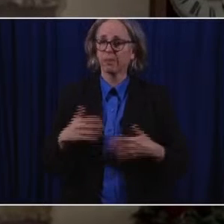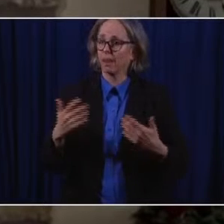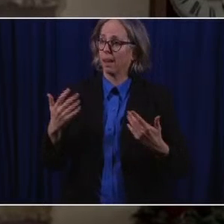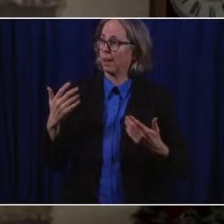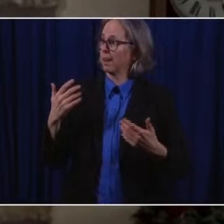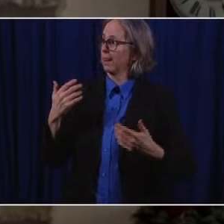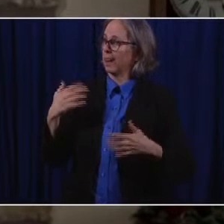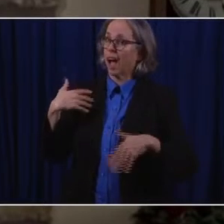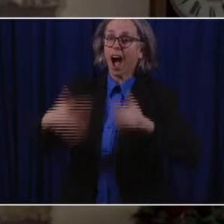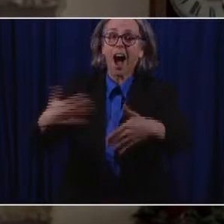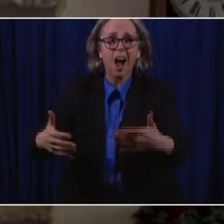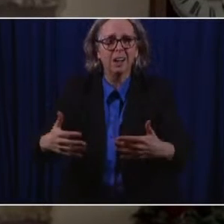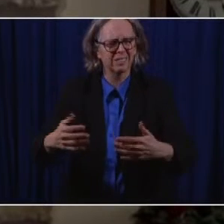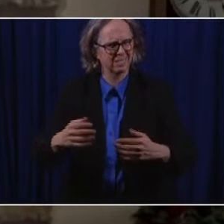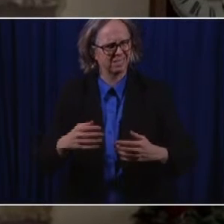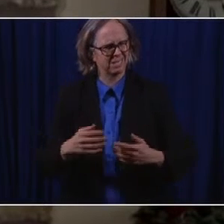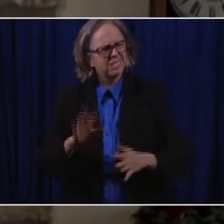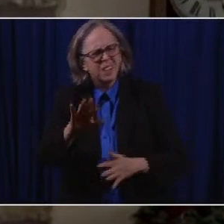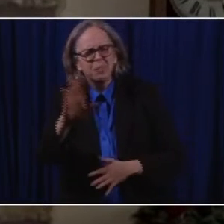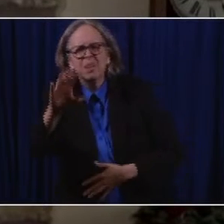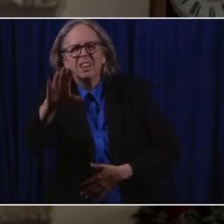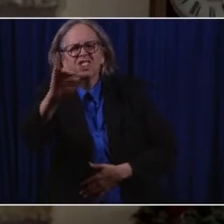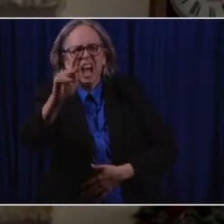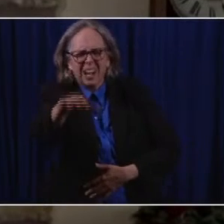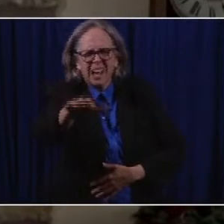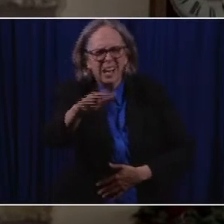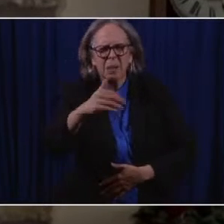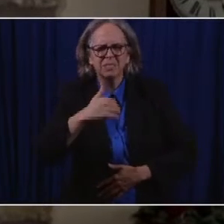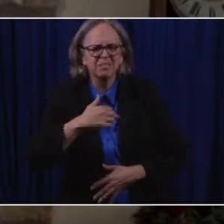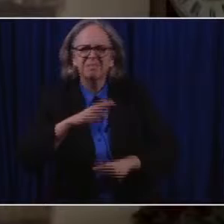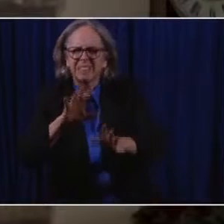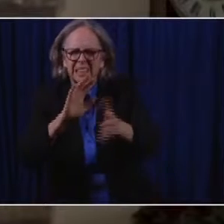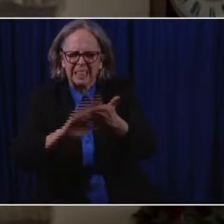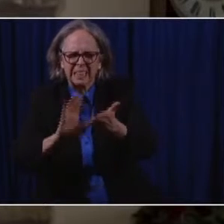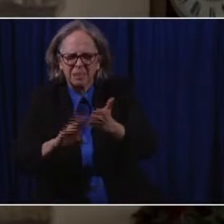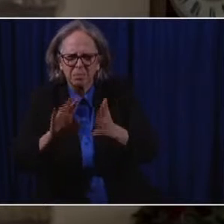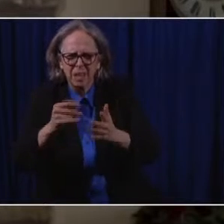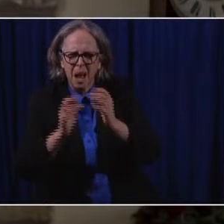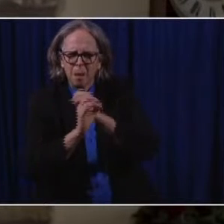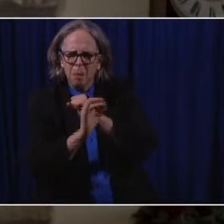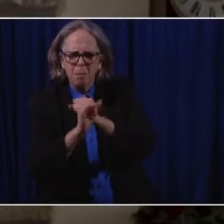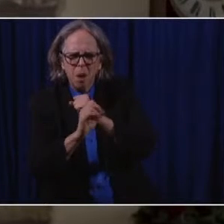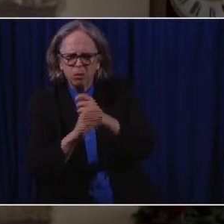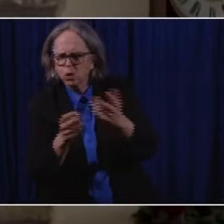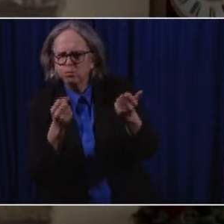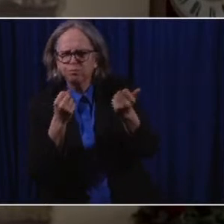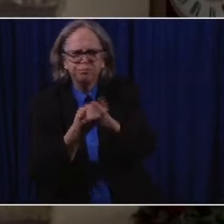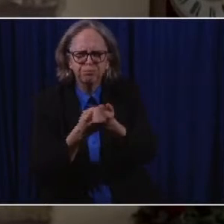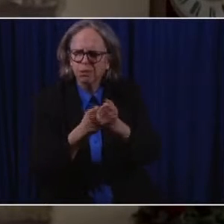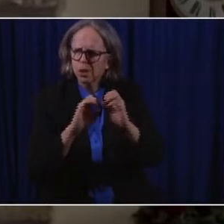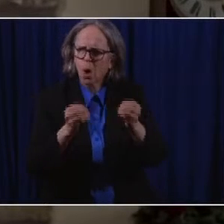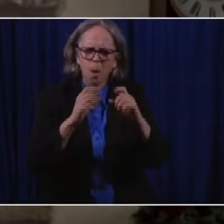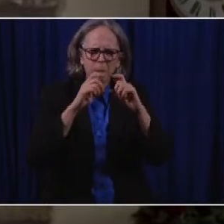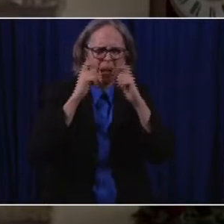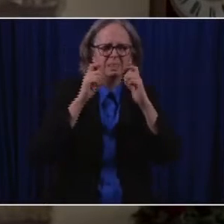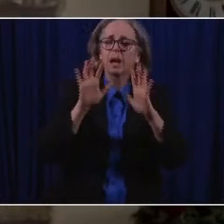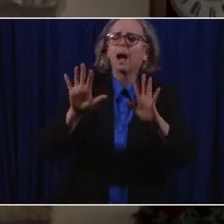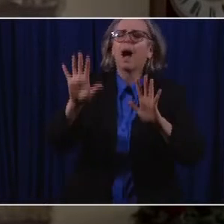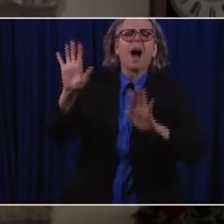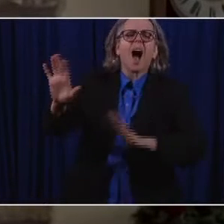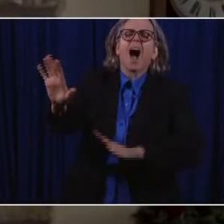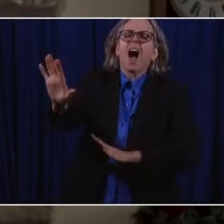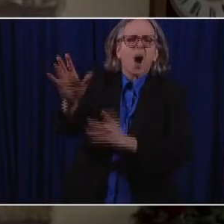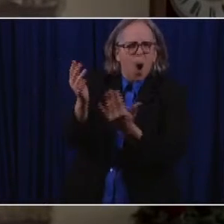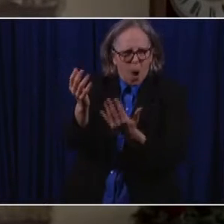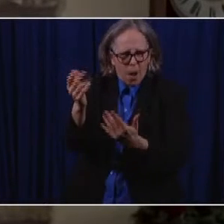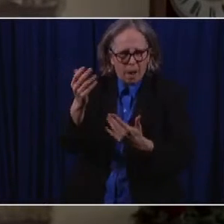we. I'm sorry, where in my question did I promote not wearing a mask or taking a vaccine? Well, I thought I'm going back months ago, Jack. I didn't think you were a believer in